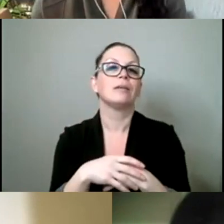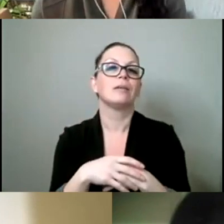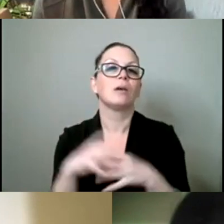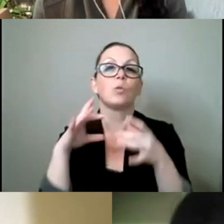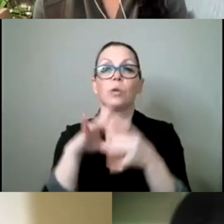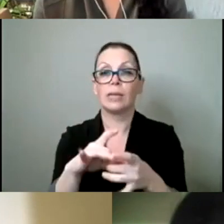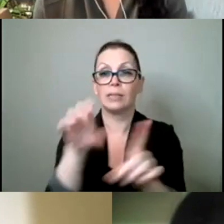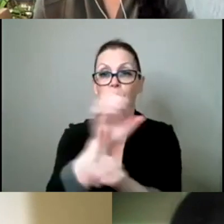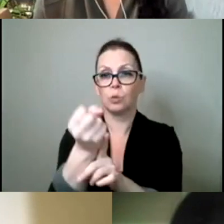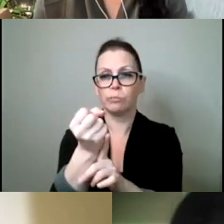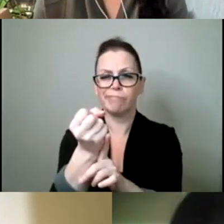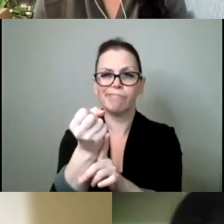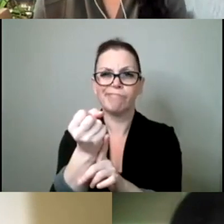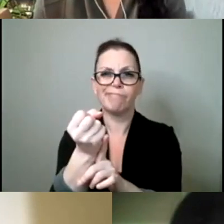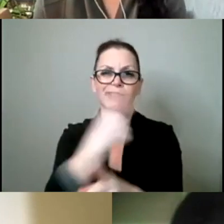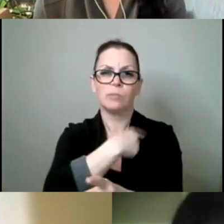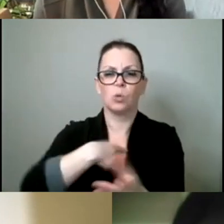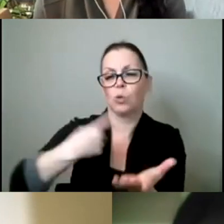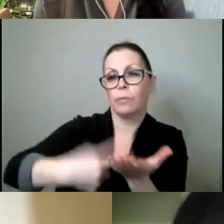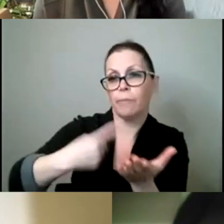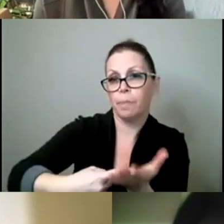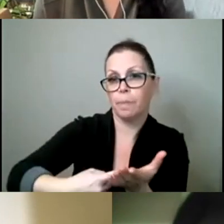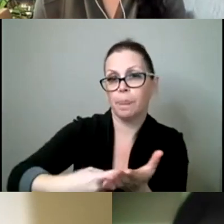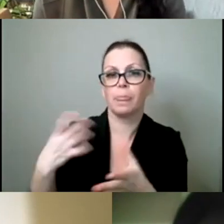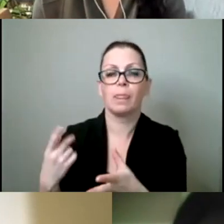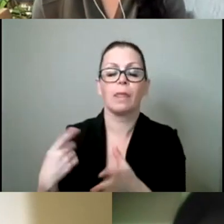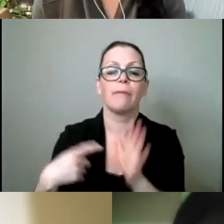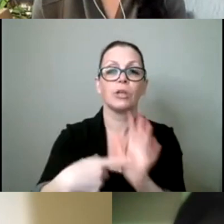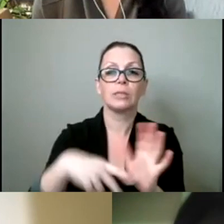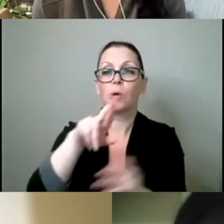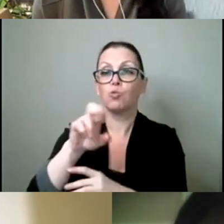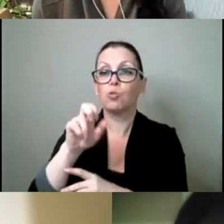conditions we're talking about, like risk aversion and